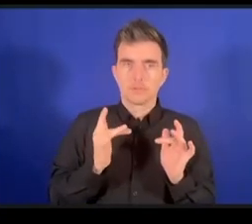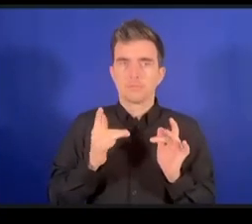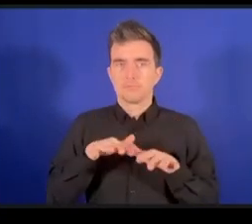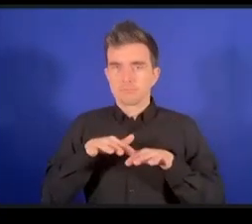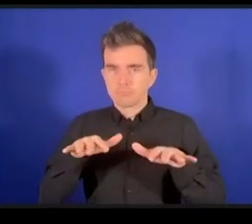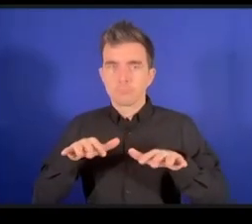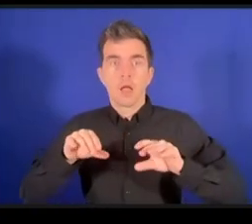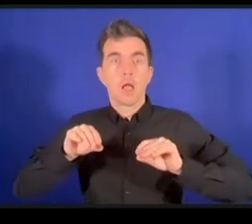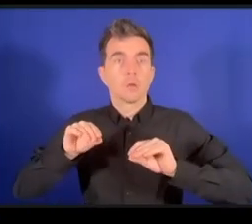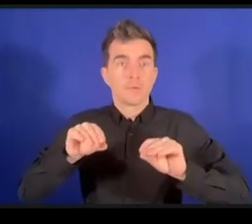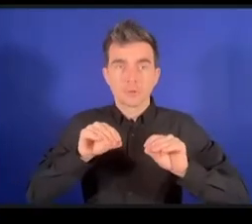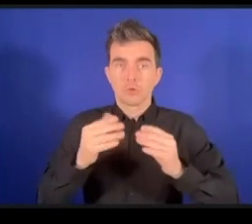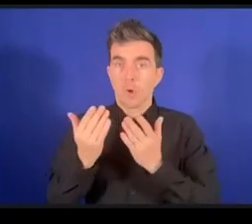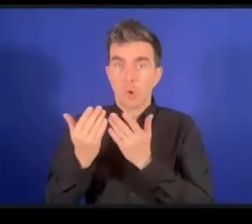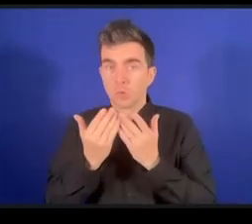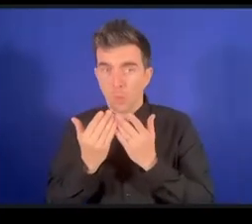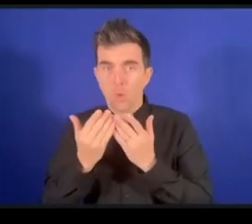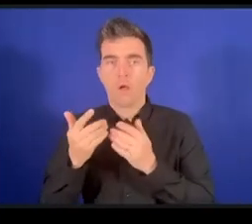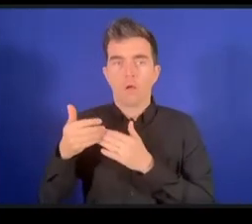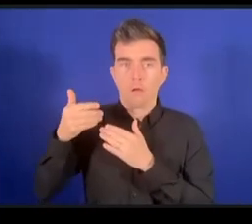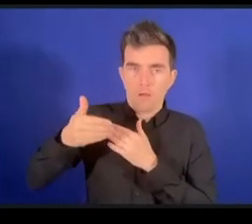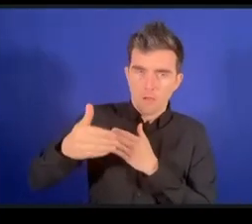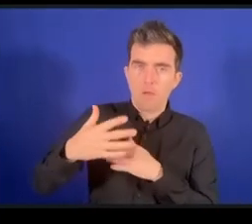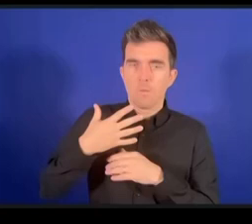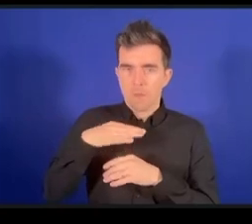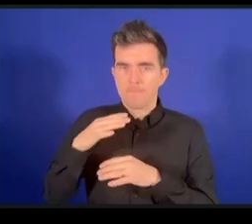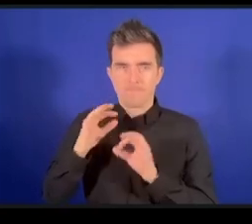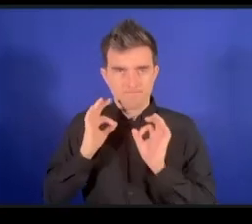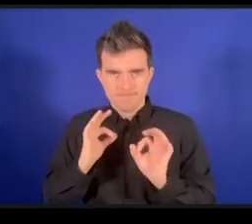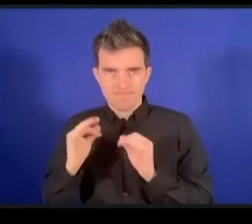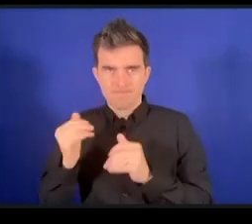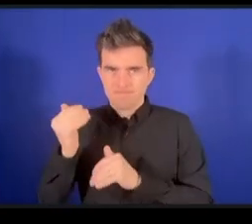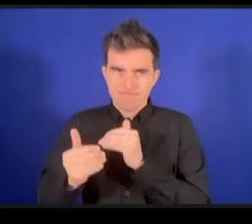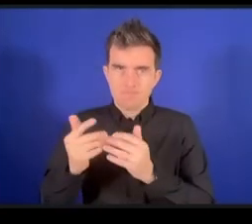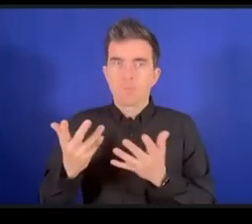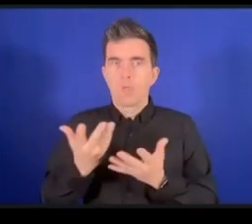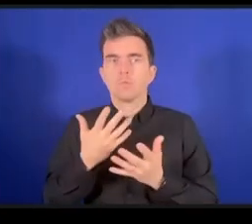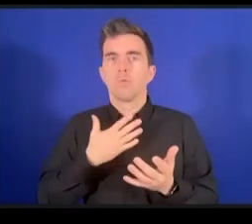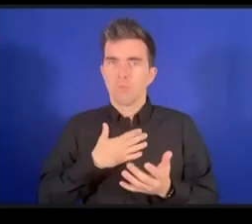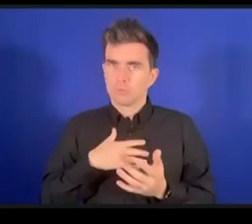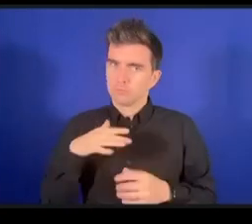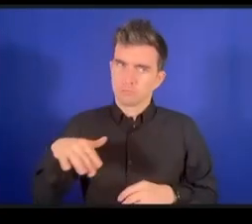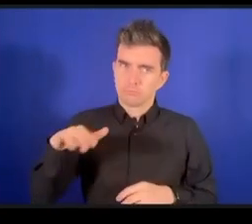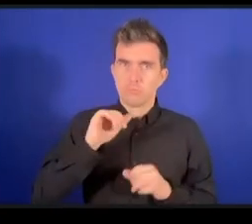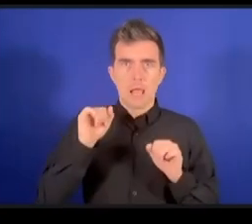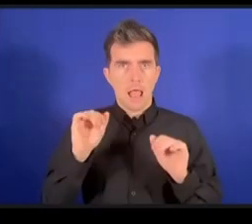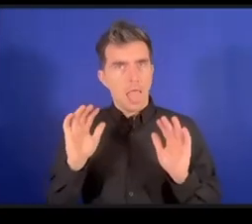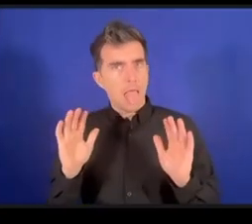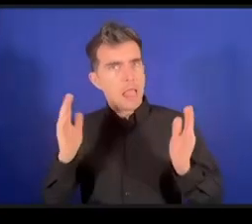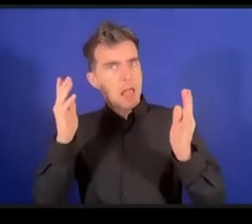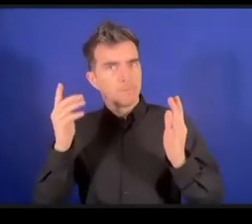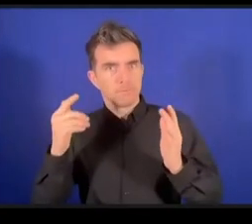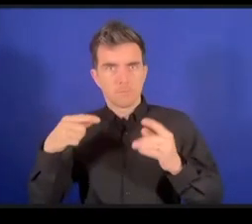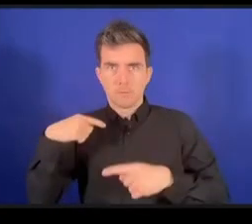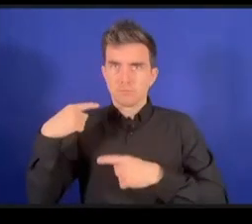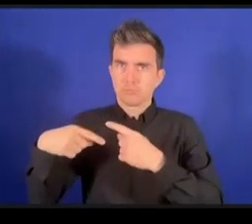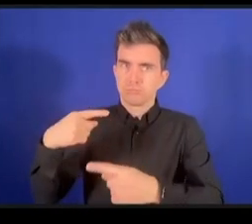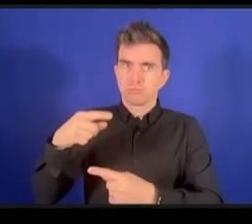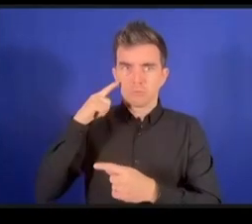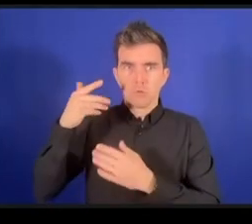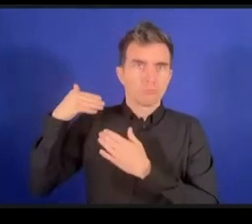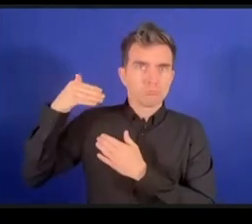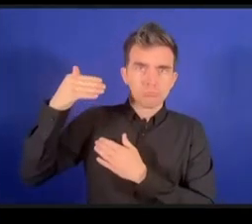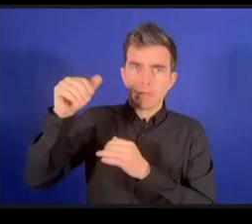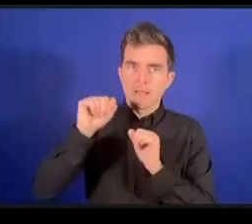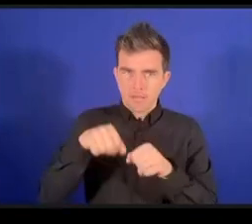near future. Lastly, I would like to take this opportunity to thank IGF to facilitate such important discussions at this forum. Thank